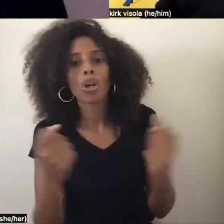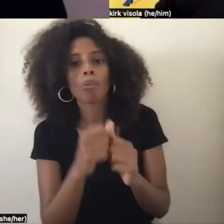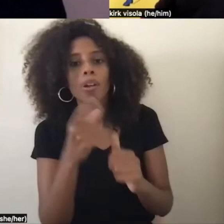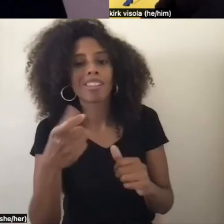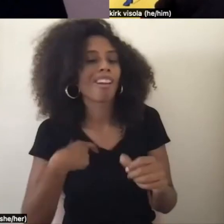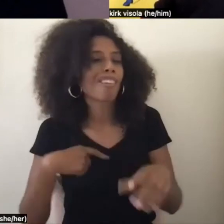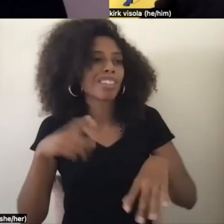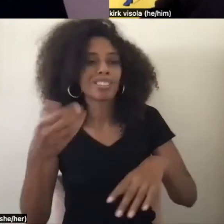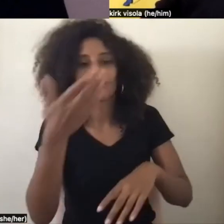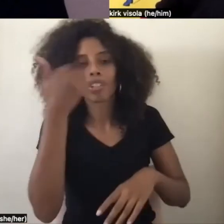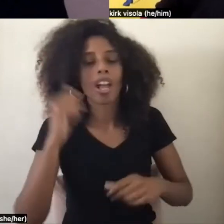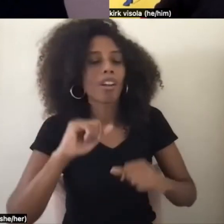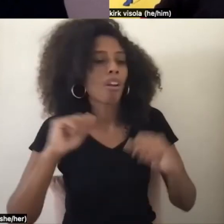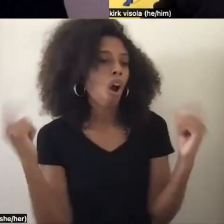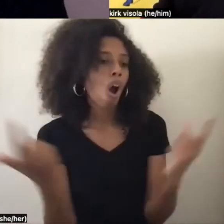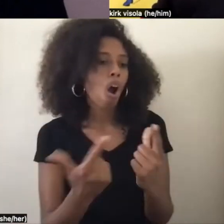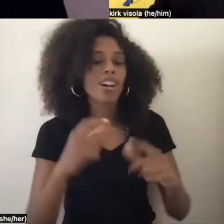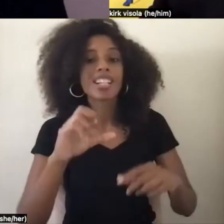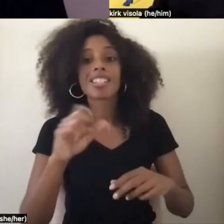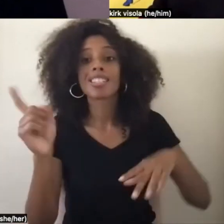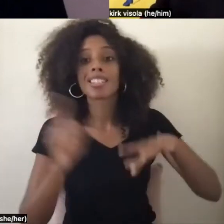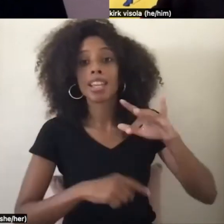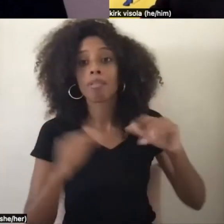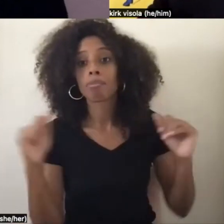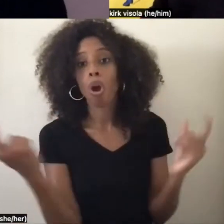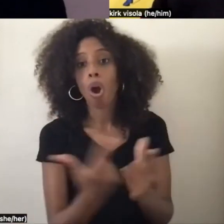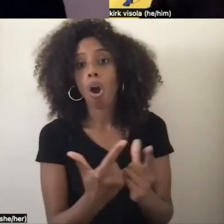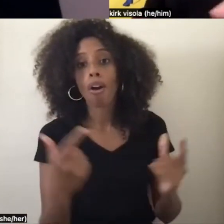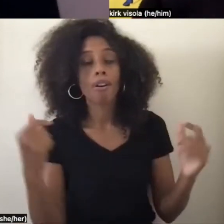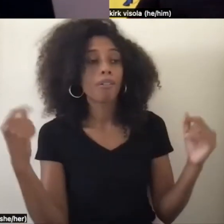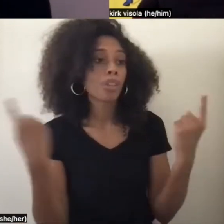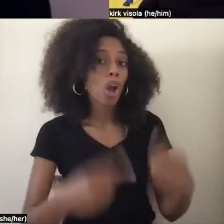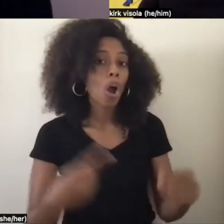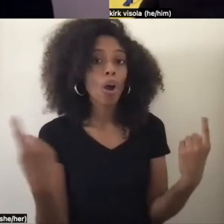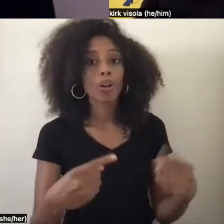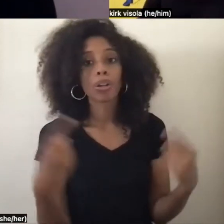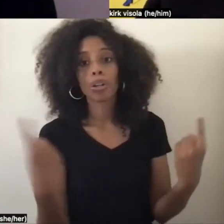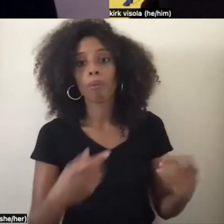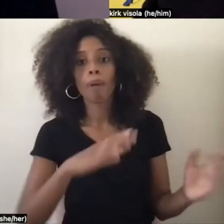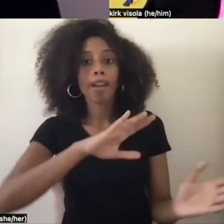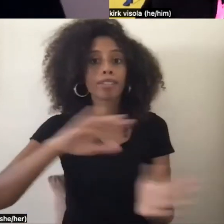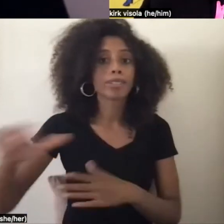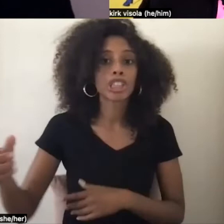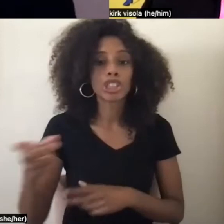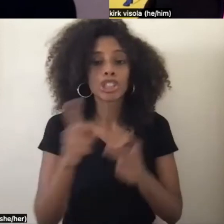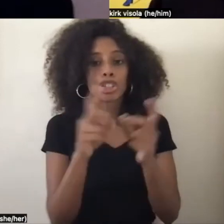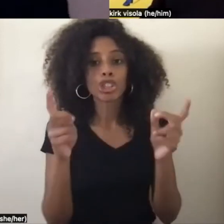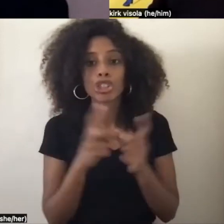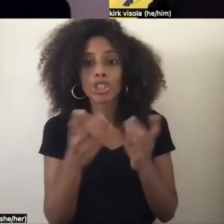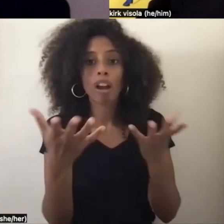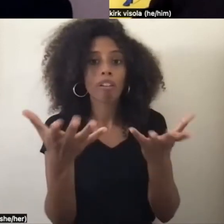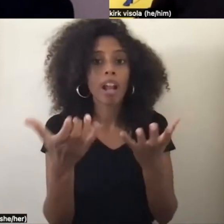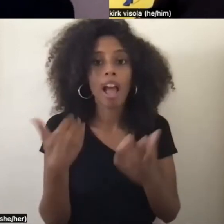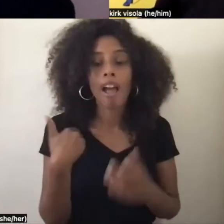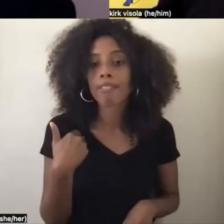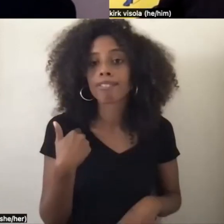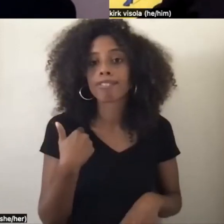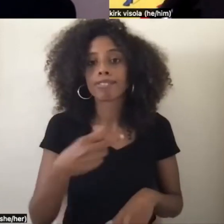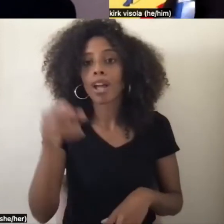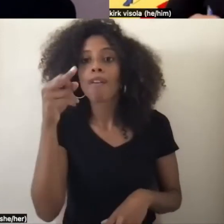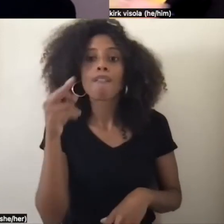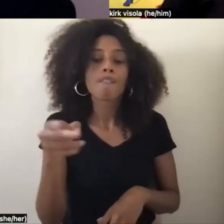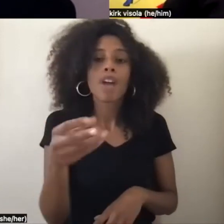final part. Like, let's just have dessert, all right? Fuck the meal. Let's just get to the dessert, because